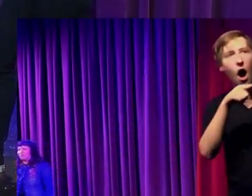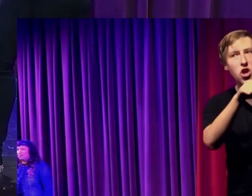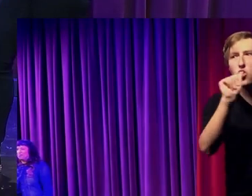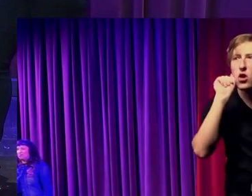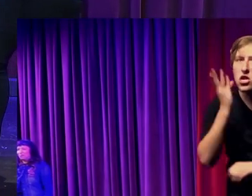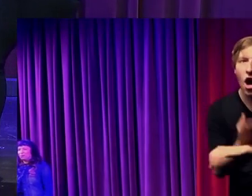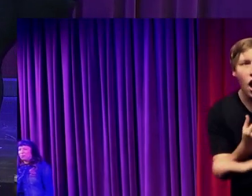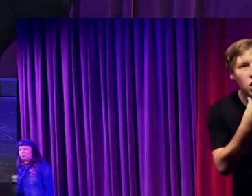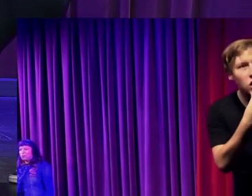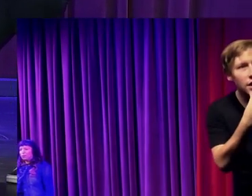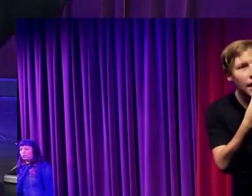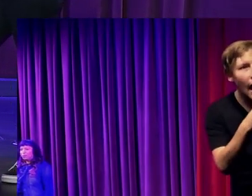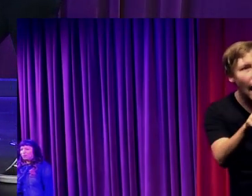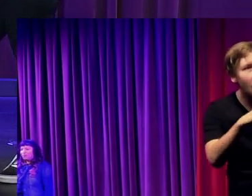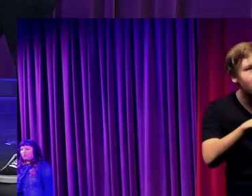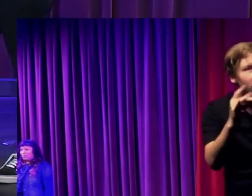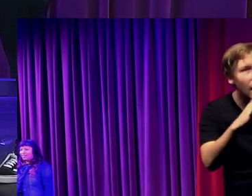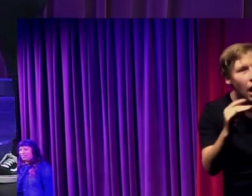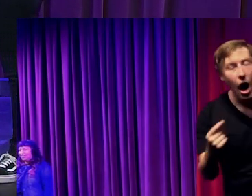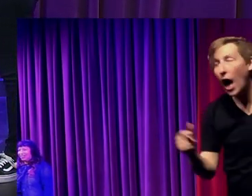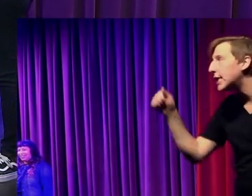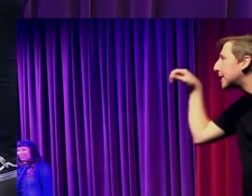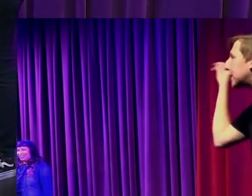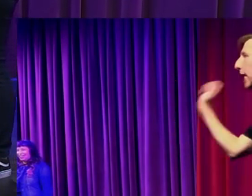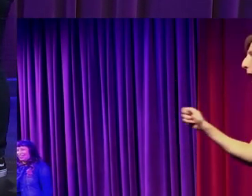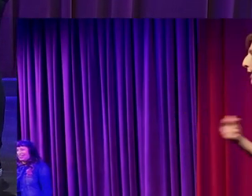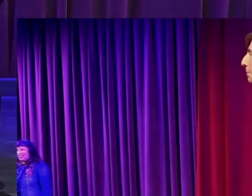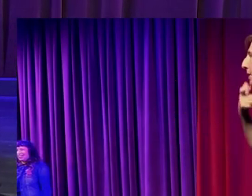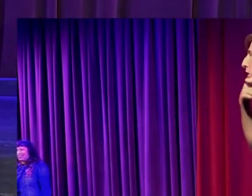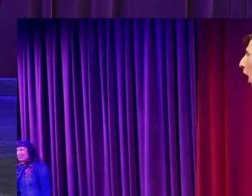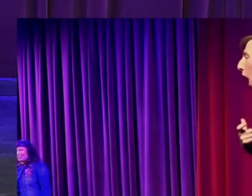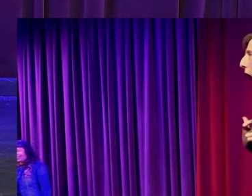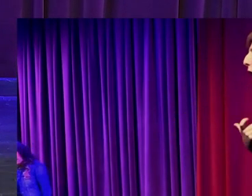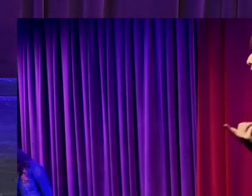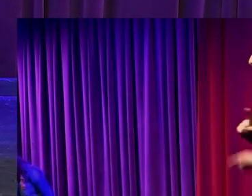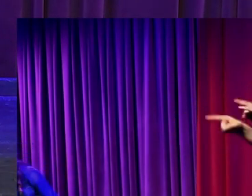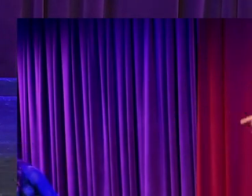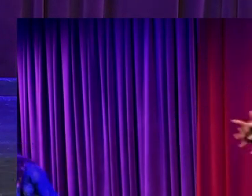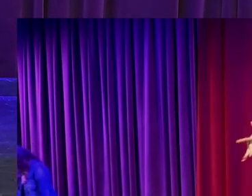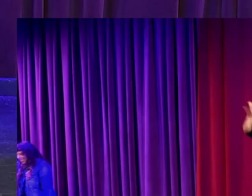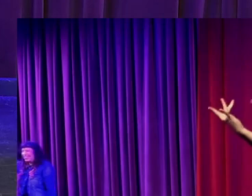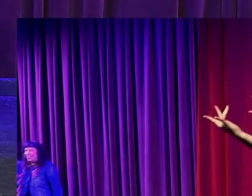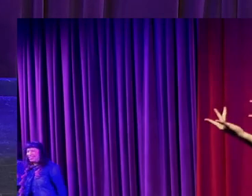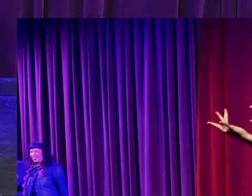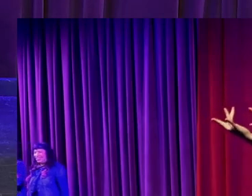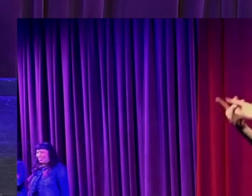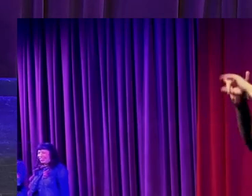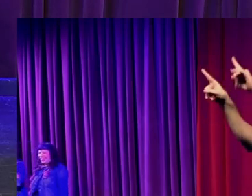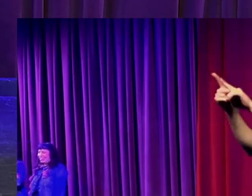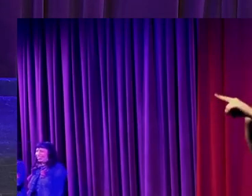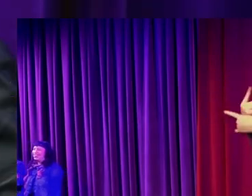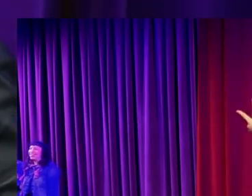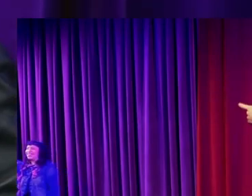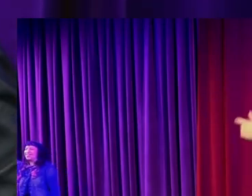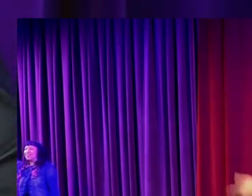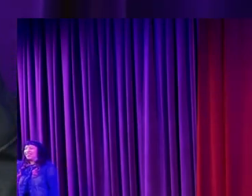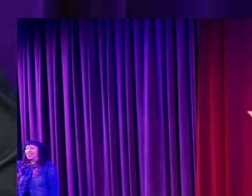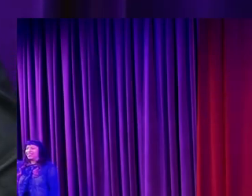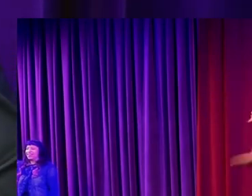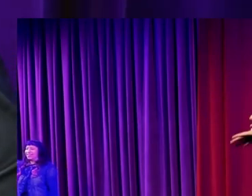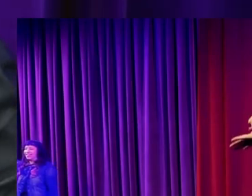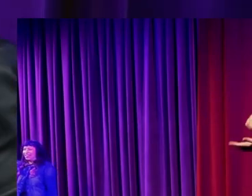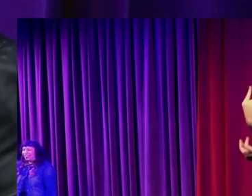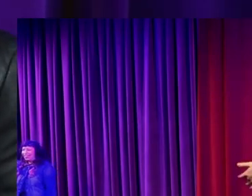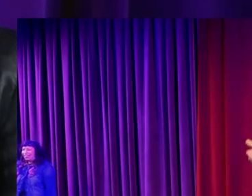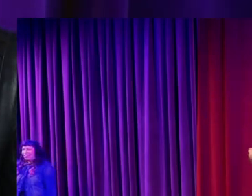And I'm in shock. I'm thrilled. I just haven't said anything yet because I'm in shock. I just stood there for